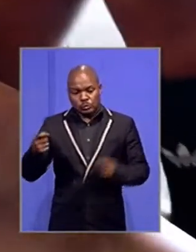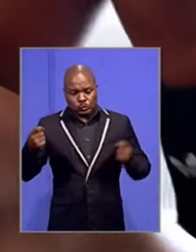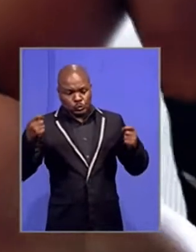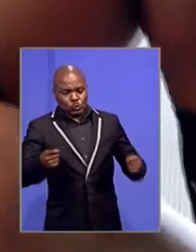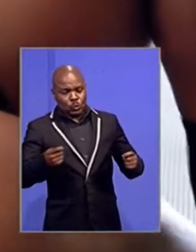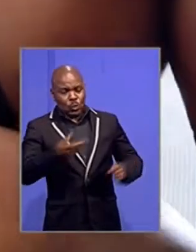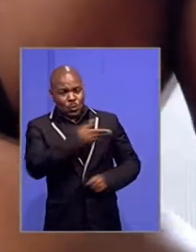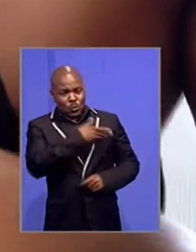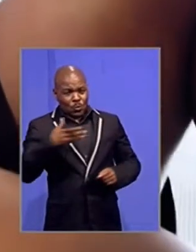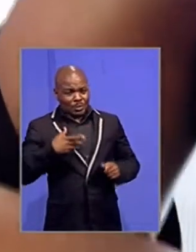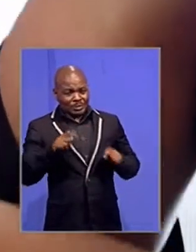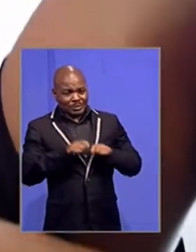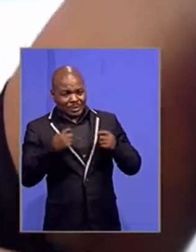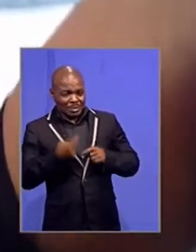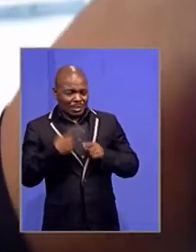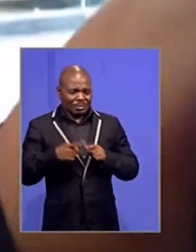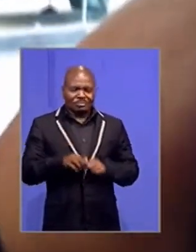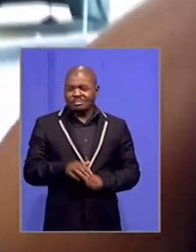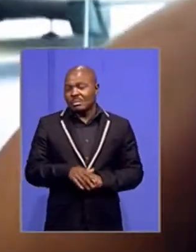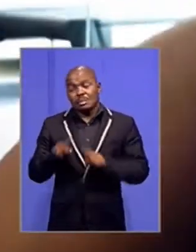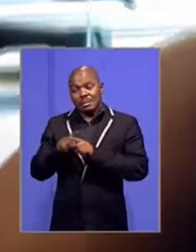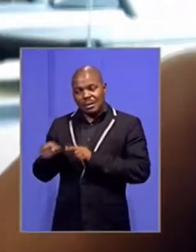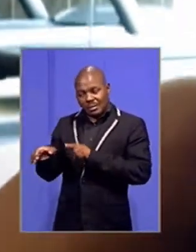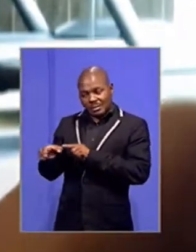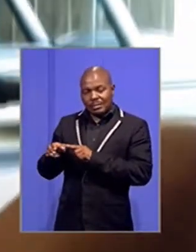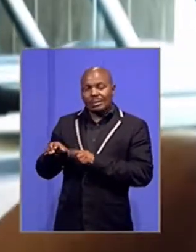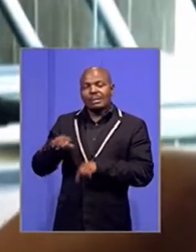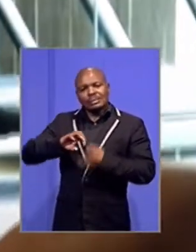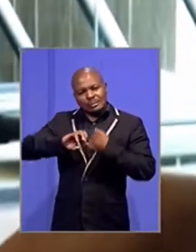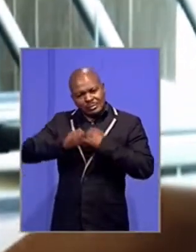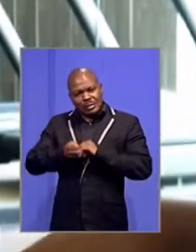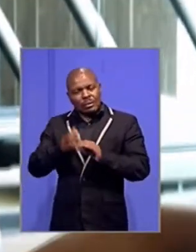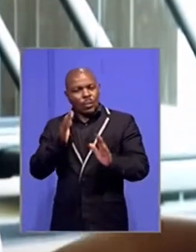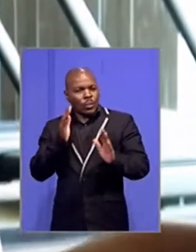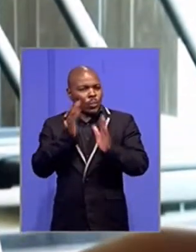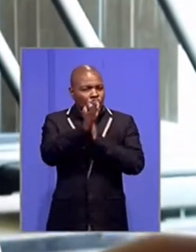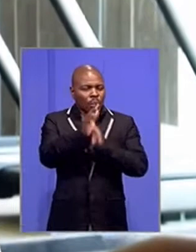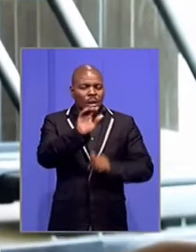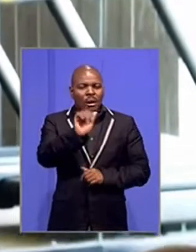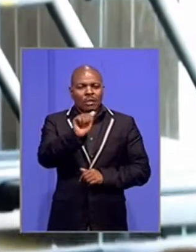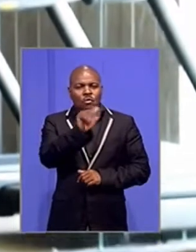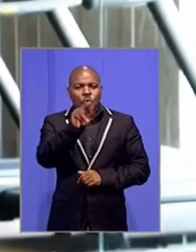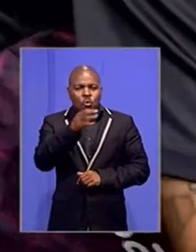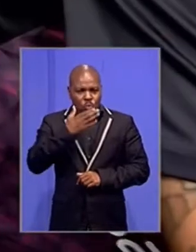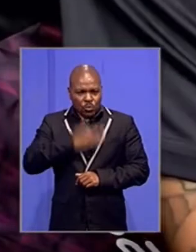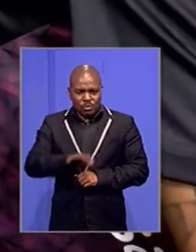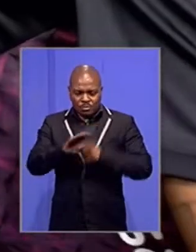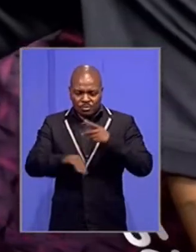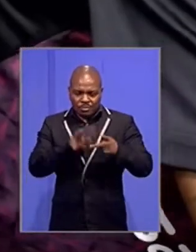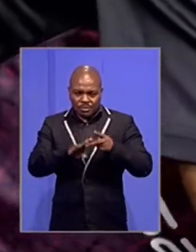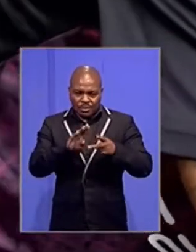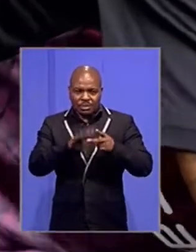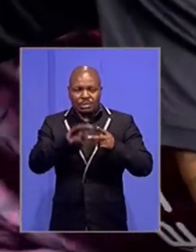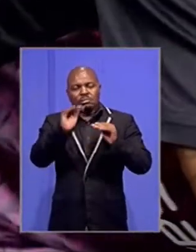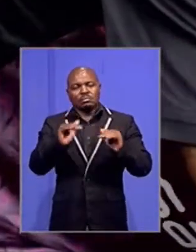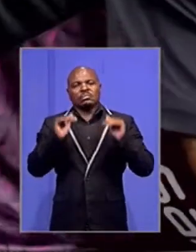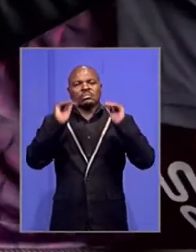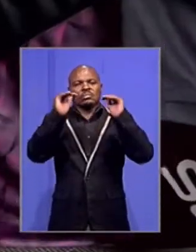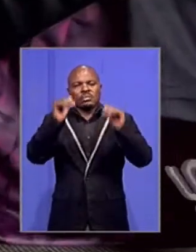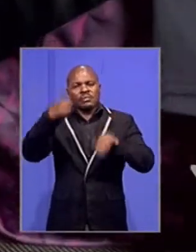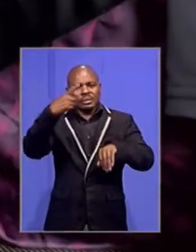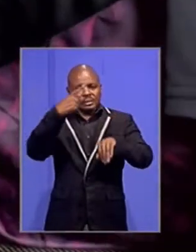bolo ya Basadi kontinenteng, empa ke sehlopha se batlang ho phunyeletsa tlhodisanong ya AFCON mme hape se fetele pele mokgahlelong o latelang